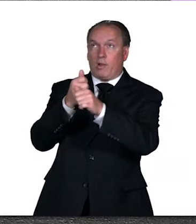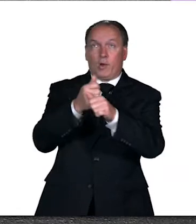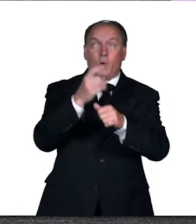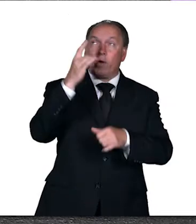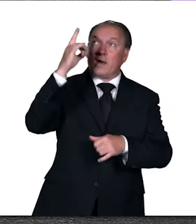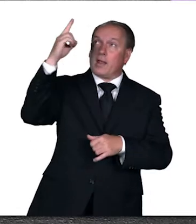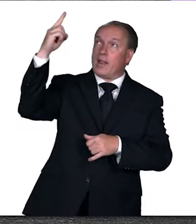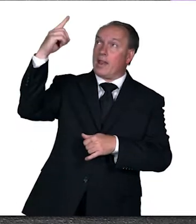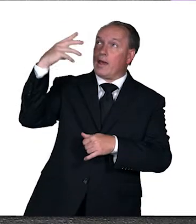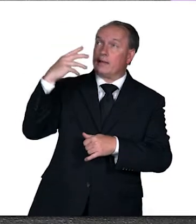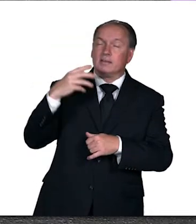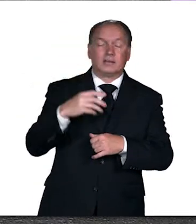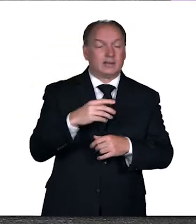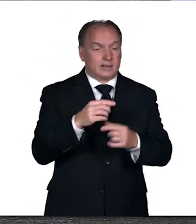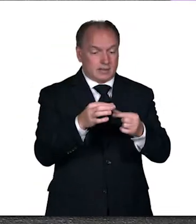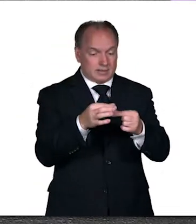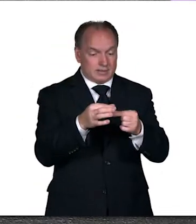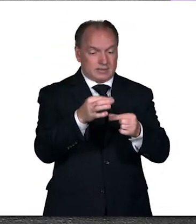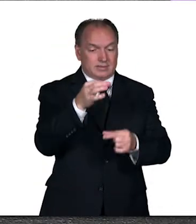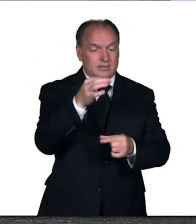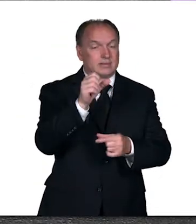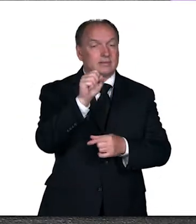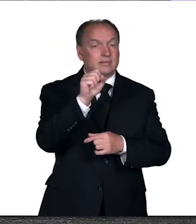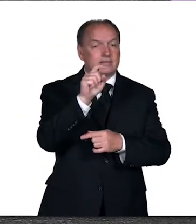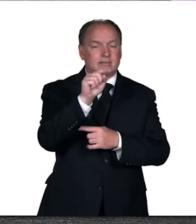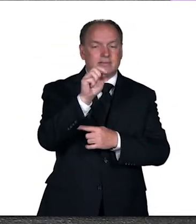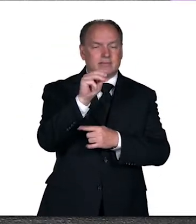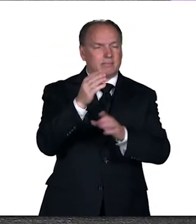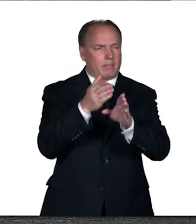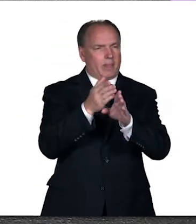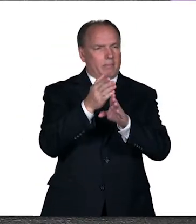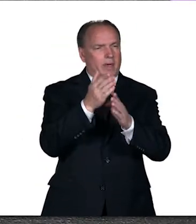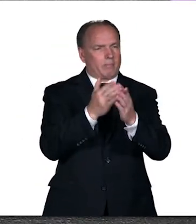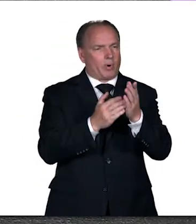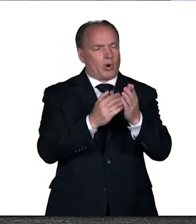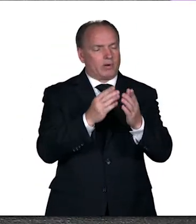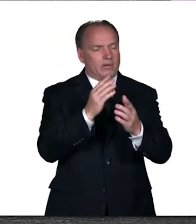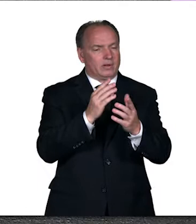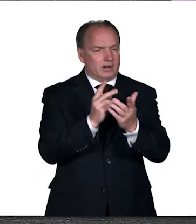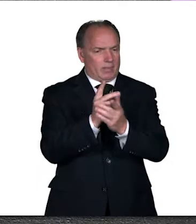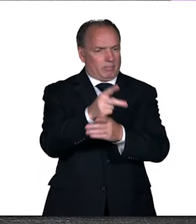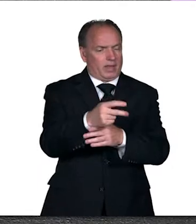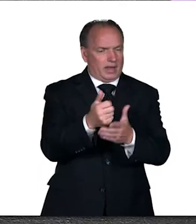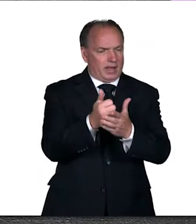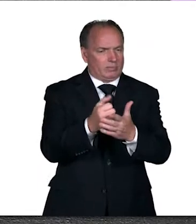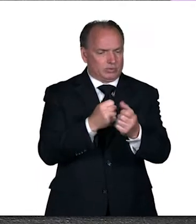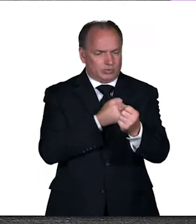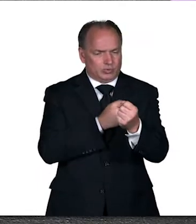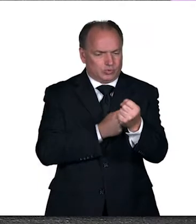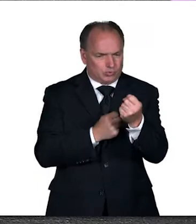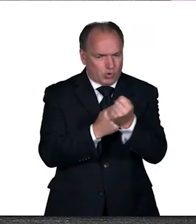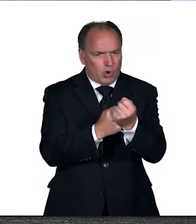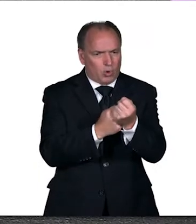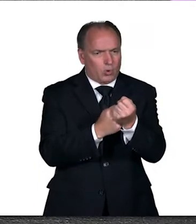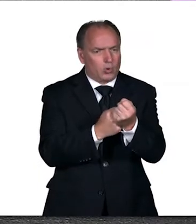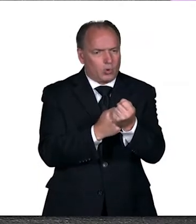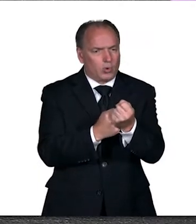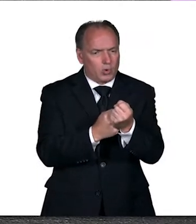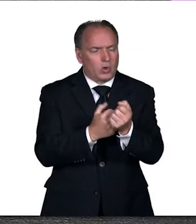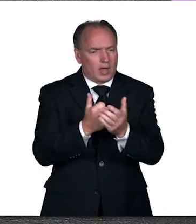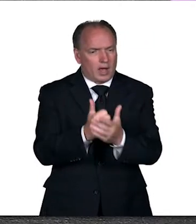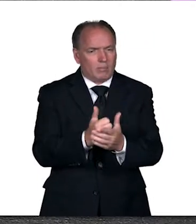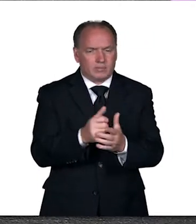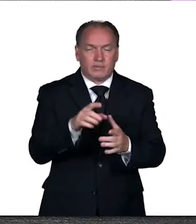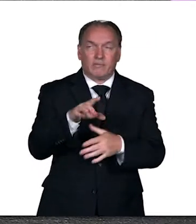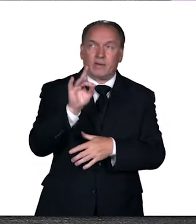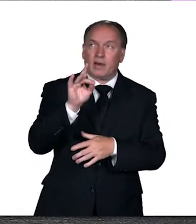stem, and the stem is the main part of the plant that helps it stay strong and supports it, and it also helps it